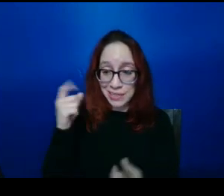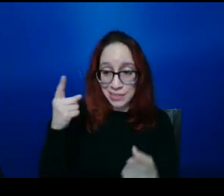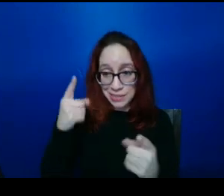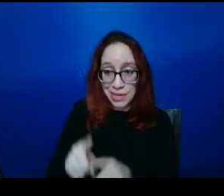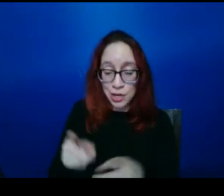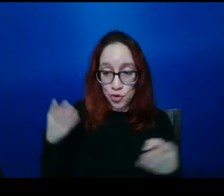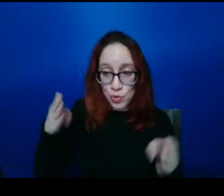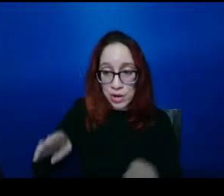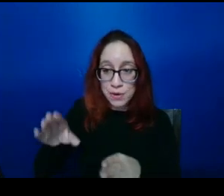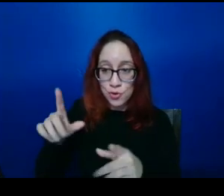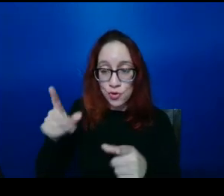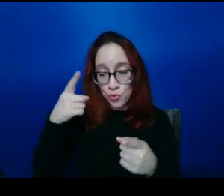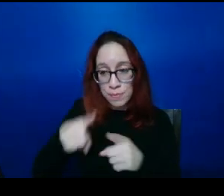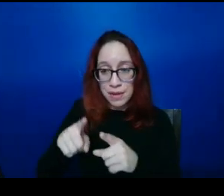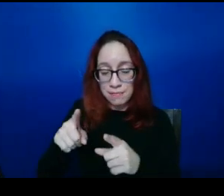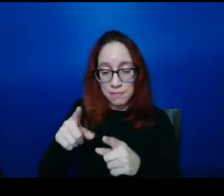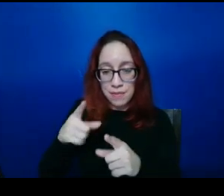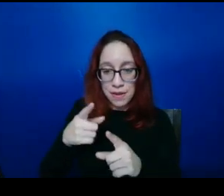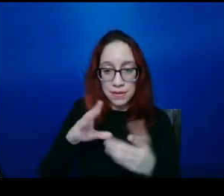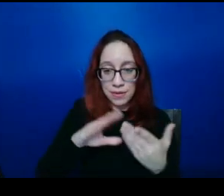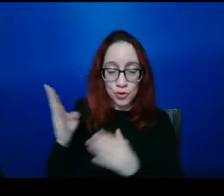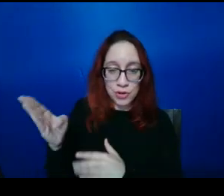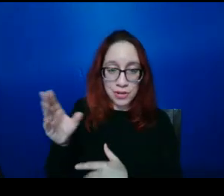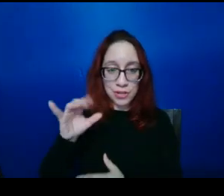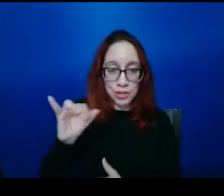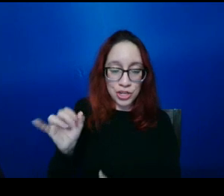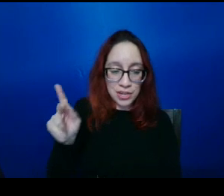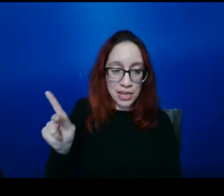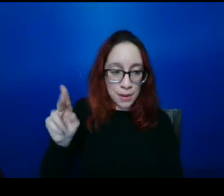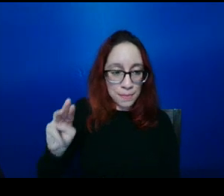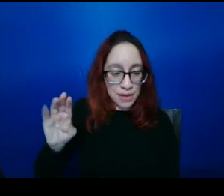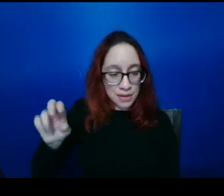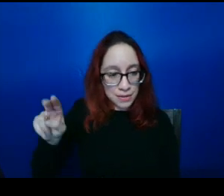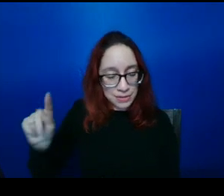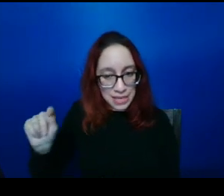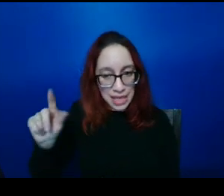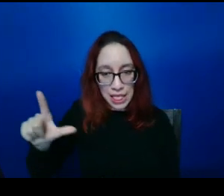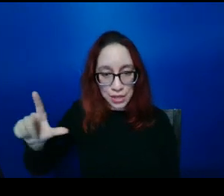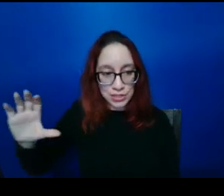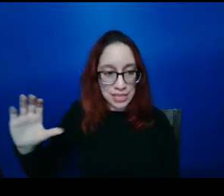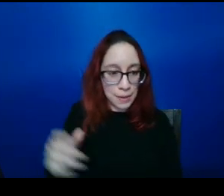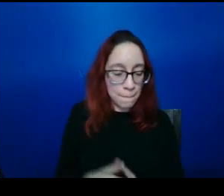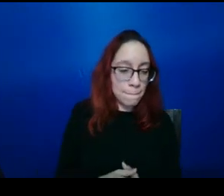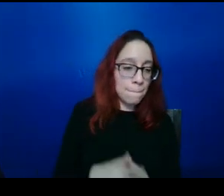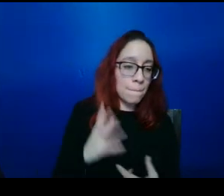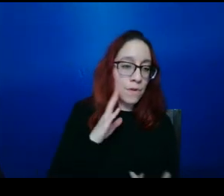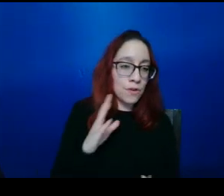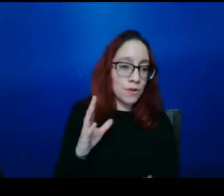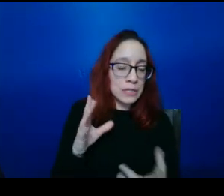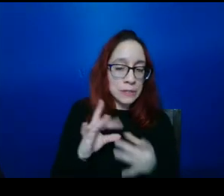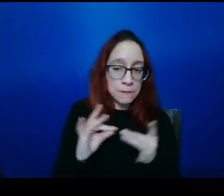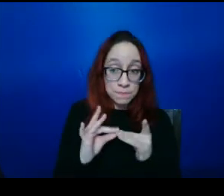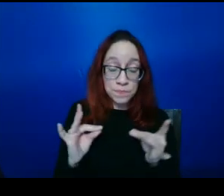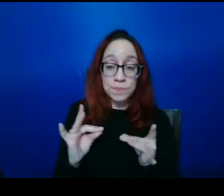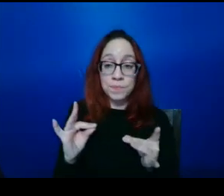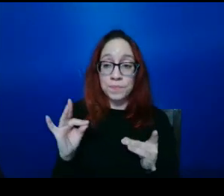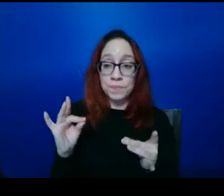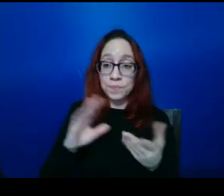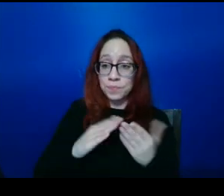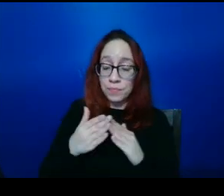in the case of the City of Boynton Beach versus JKM BTS Capital LLC. Just a brief background, the city and